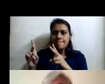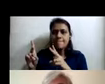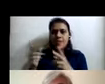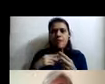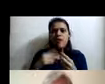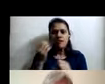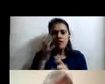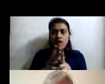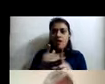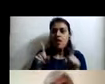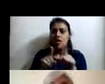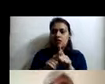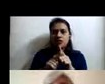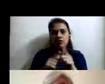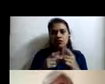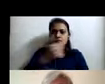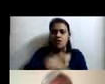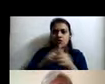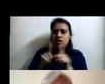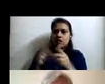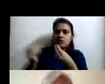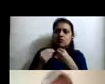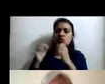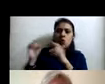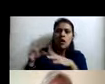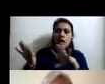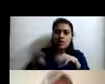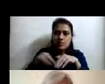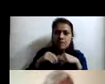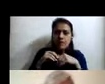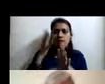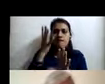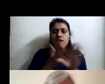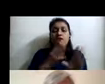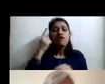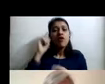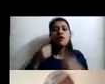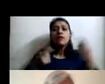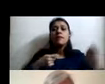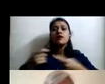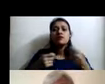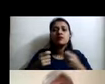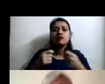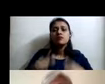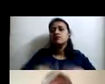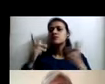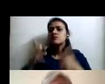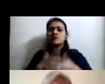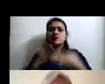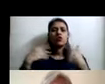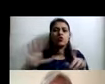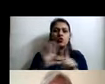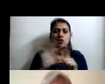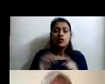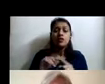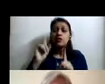of me to set this up and make it work as a business model for conservation. So the first thing, of course, was the